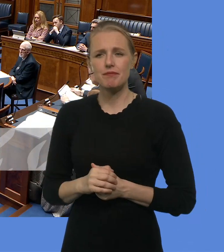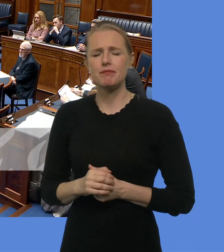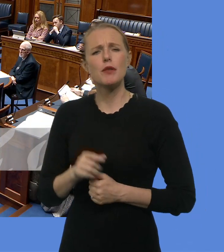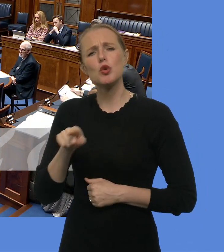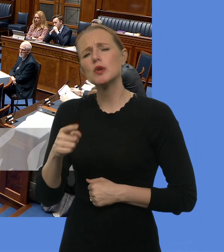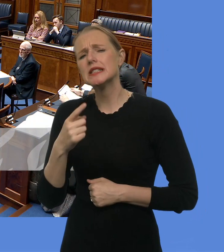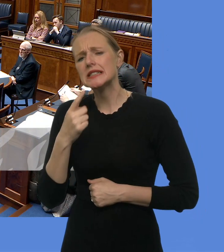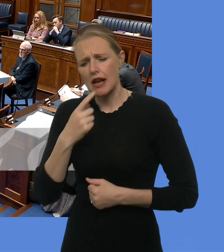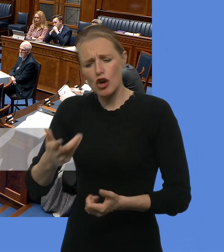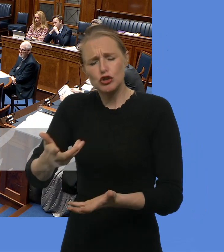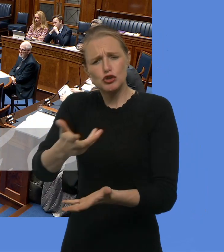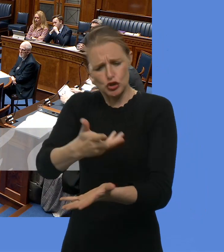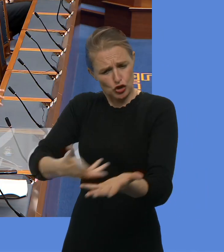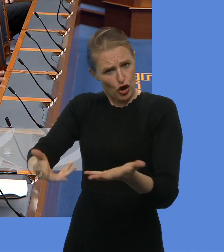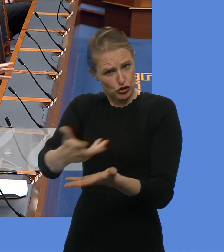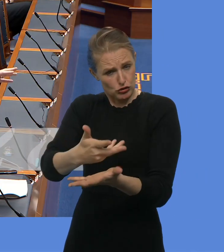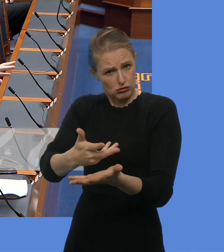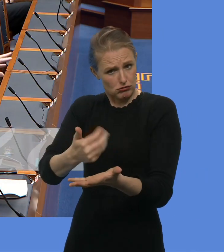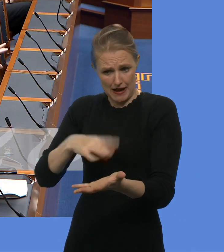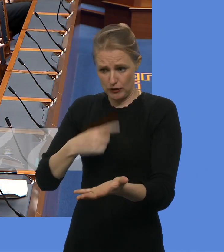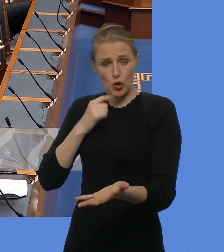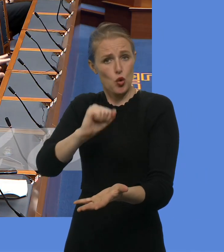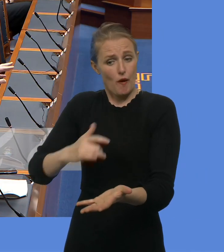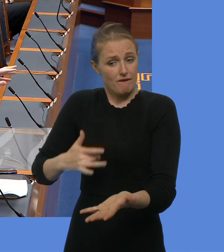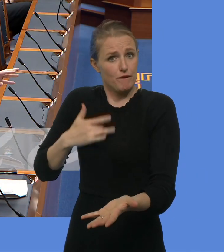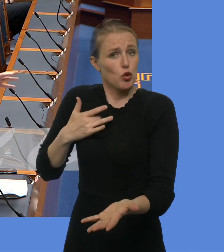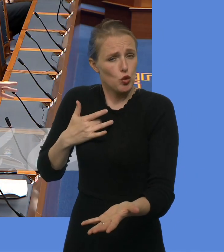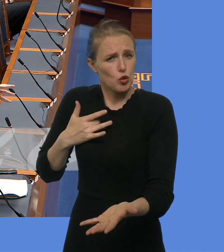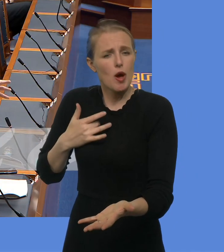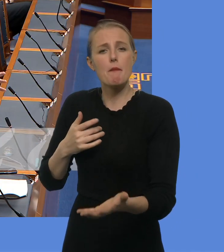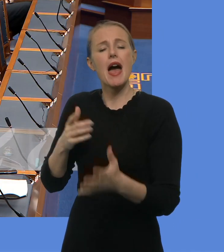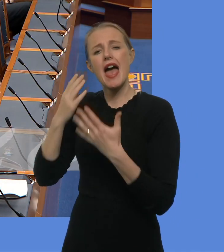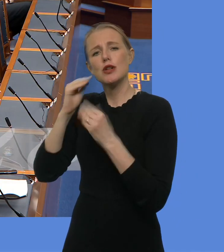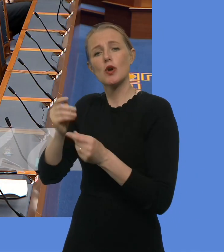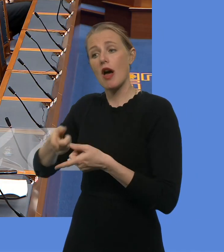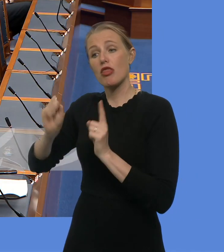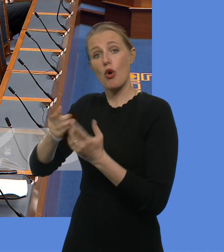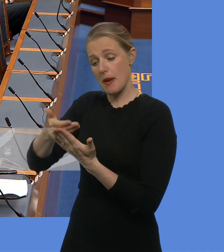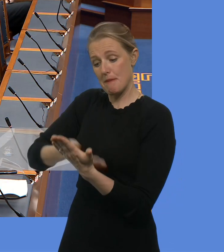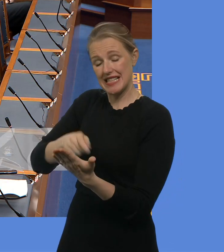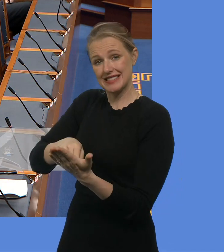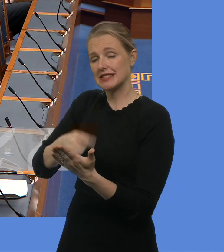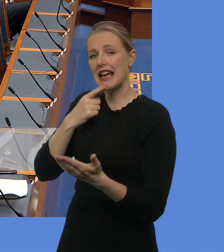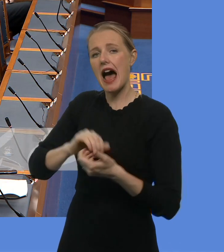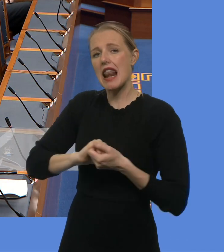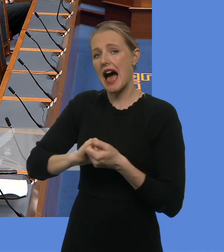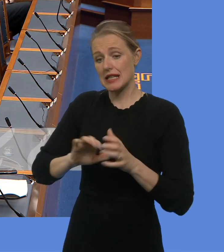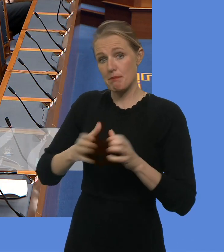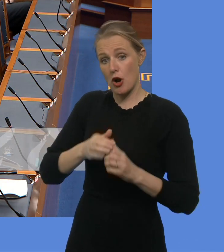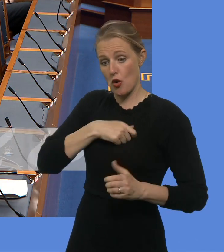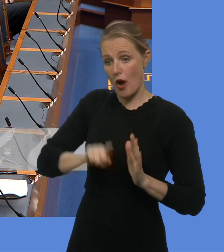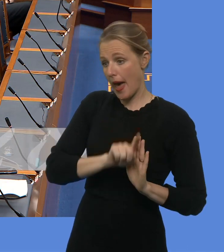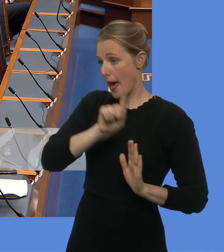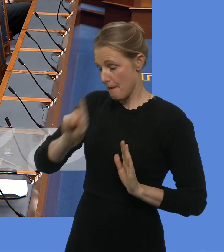didn't quite say whether you had given a view. But it does appear from the minutes of the Education Authority that the Alliance Party representative was the member of the